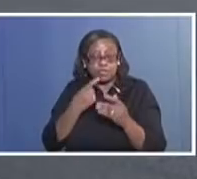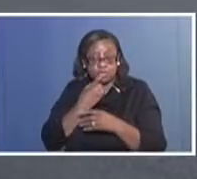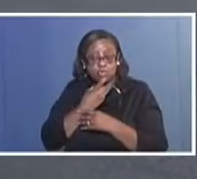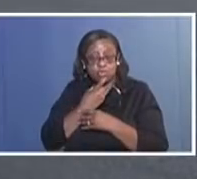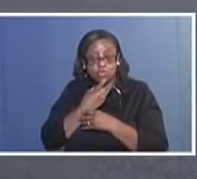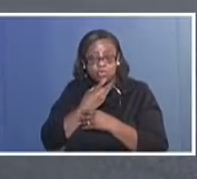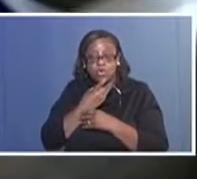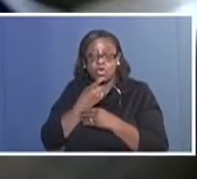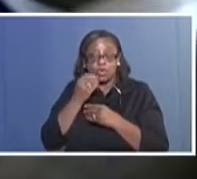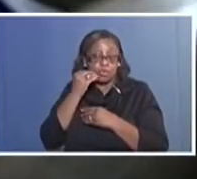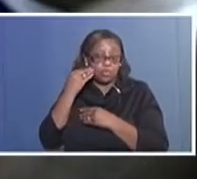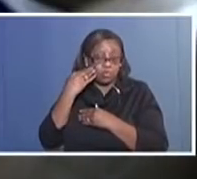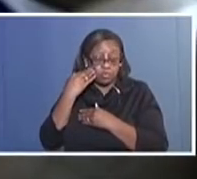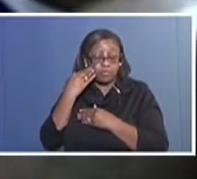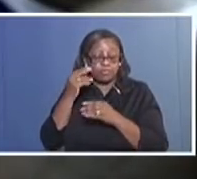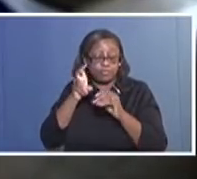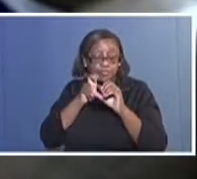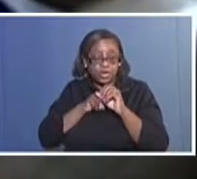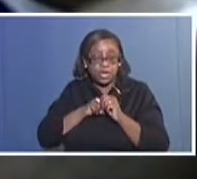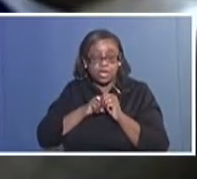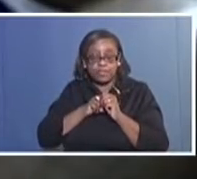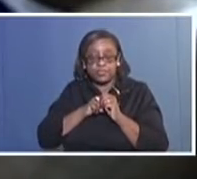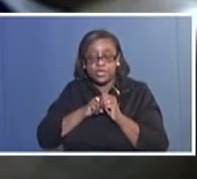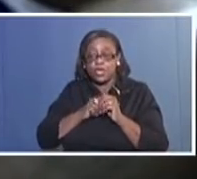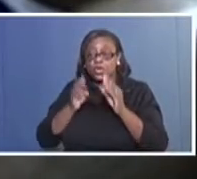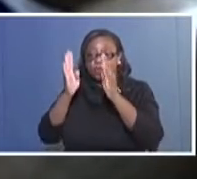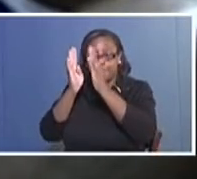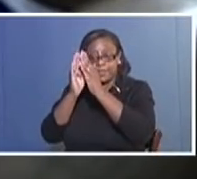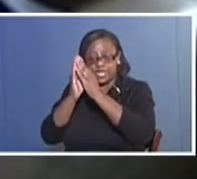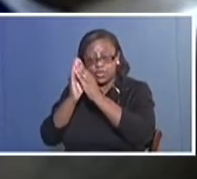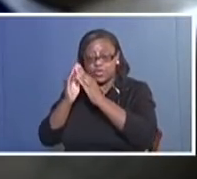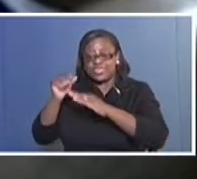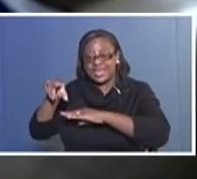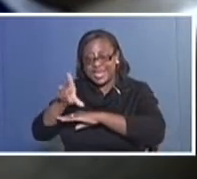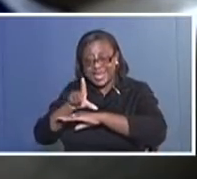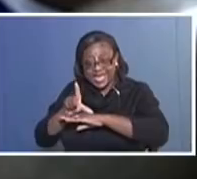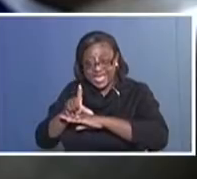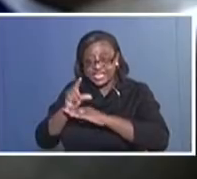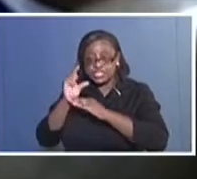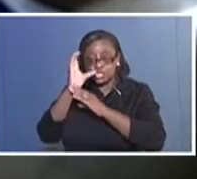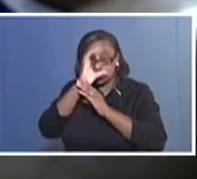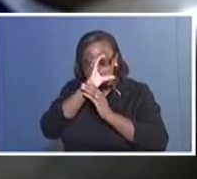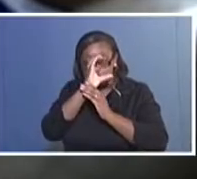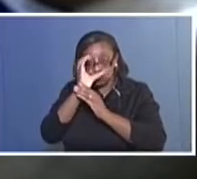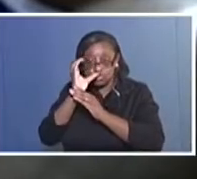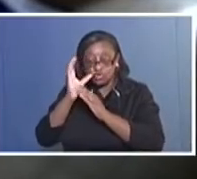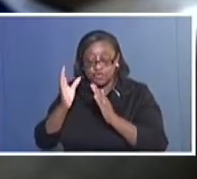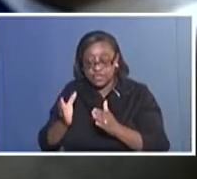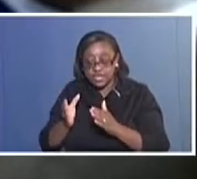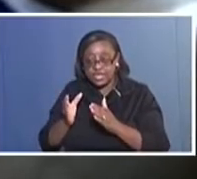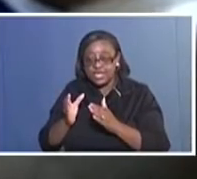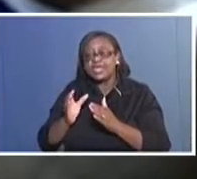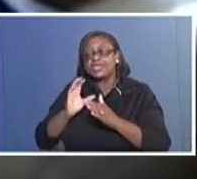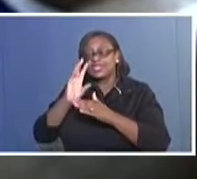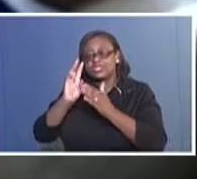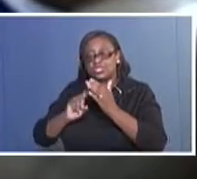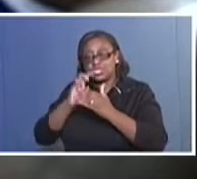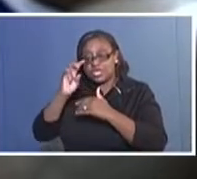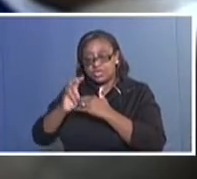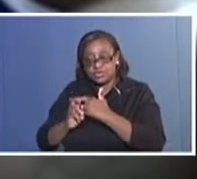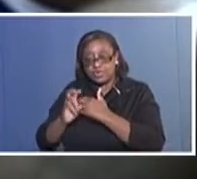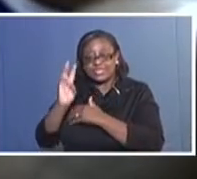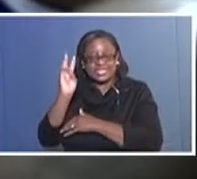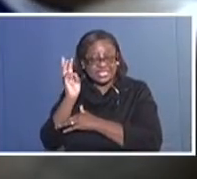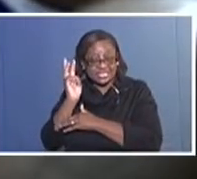We had a meeting with Lands and Surveys and the private surveyor on the 6th of January 2022, just last